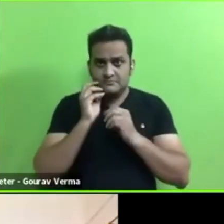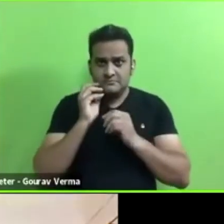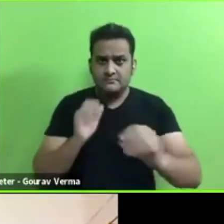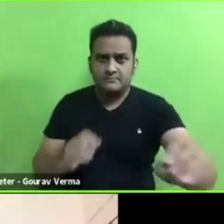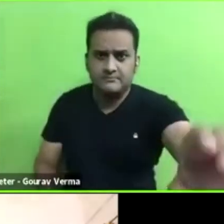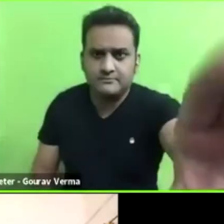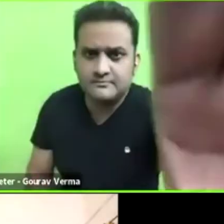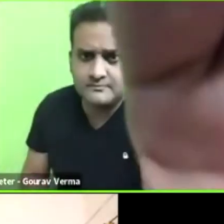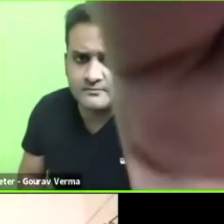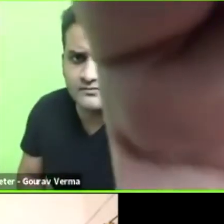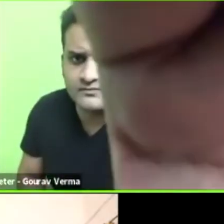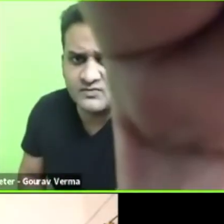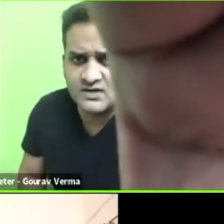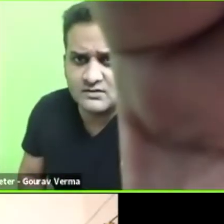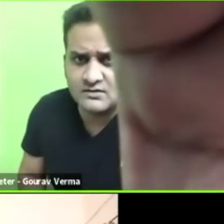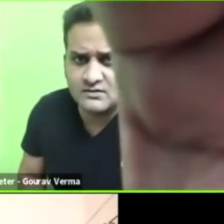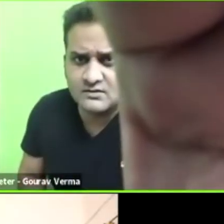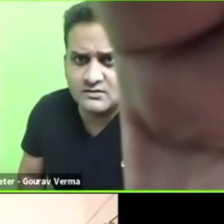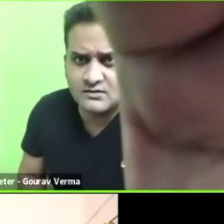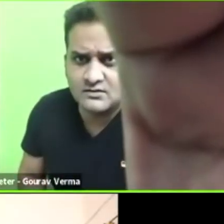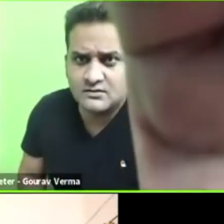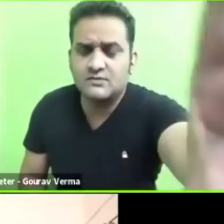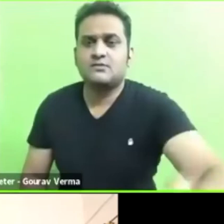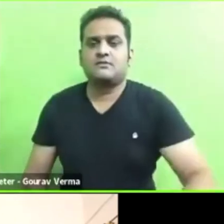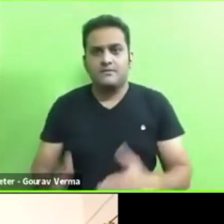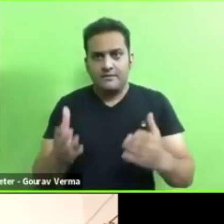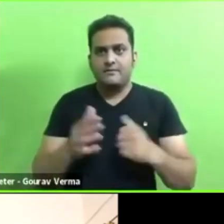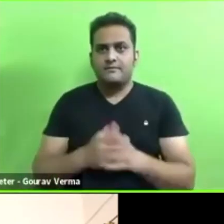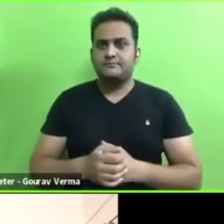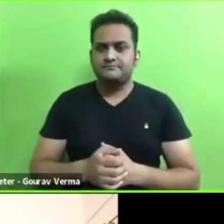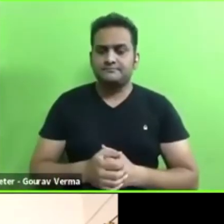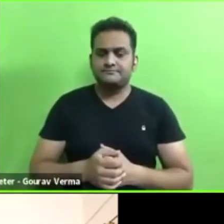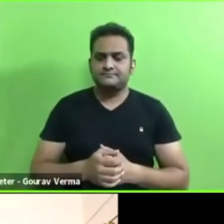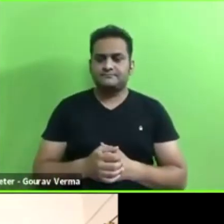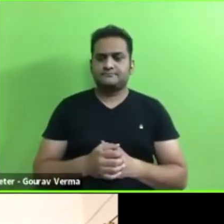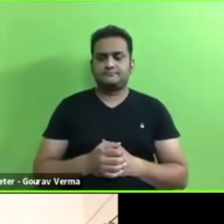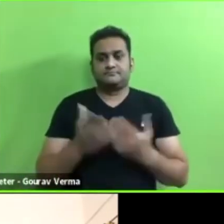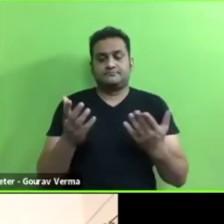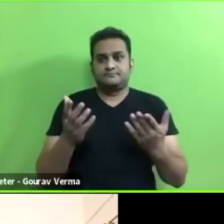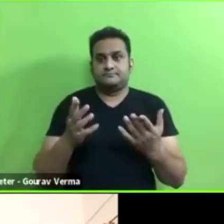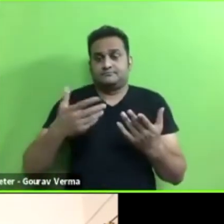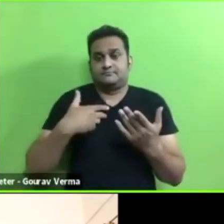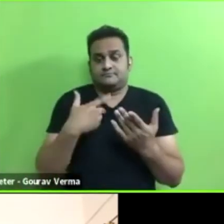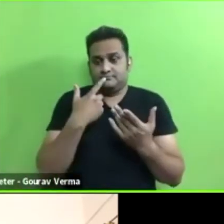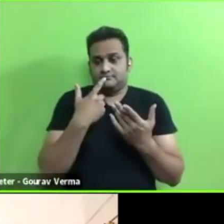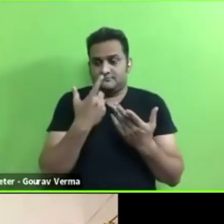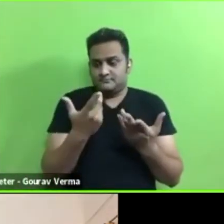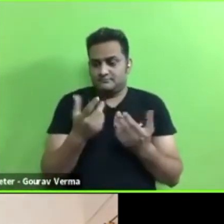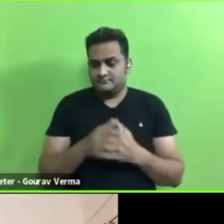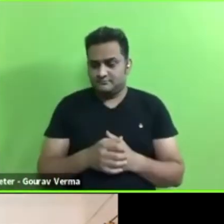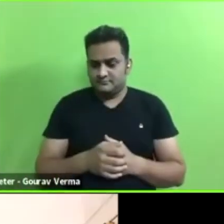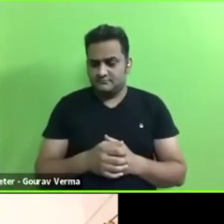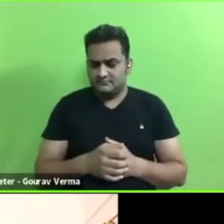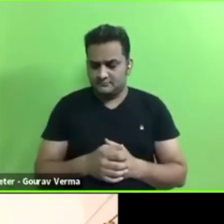appreciation to this book. I have that book, and one aspect I think Krishna, we should bounce off